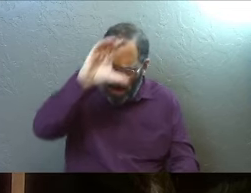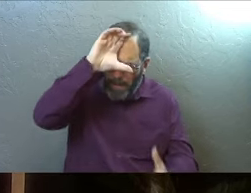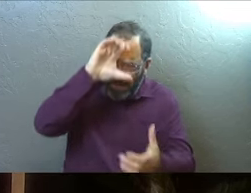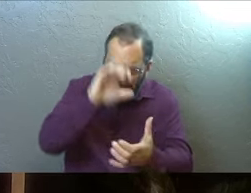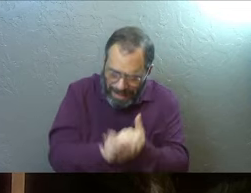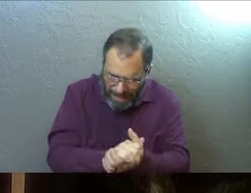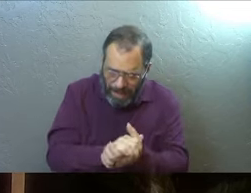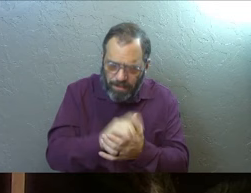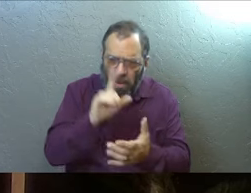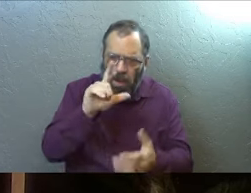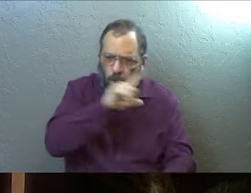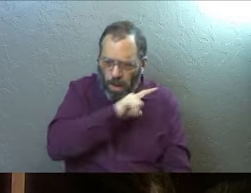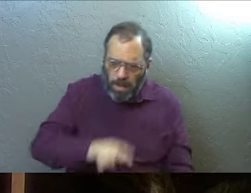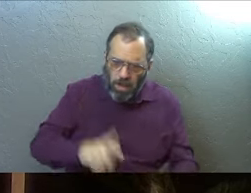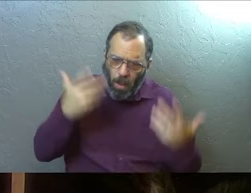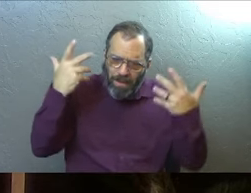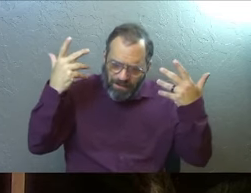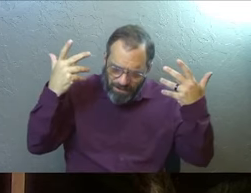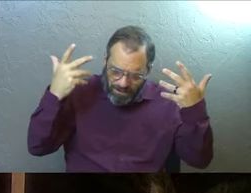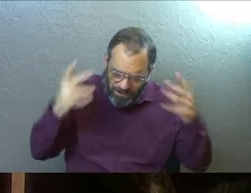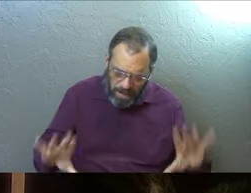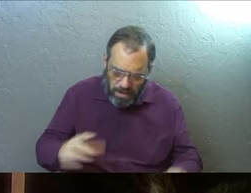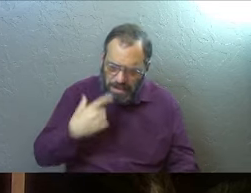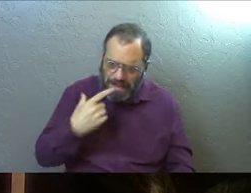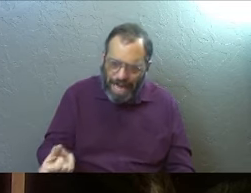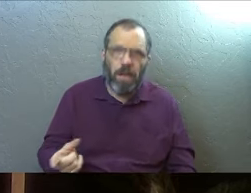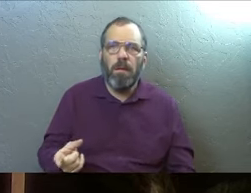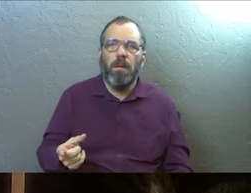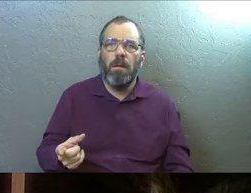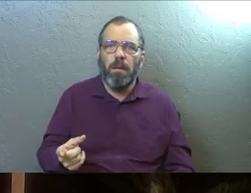believe. Believed what the Lord said.